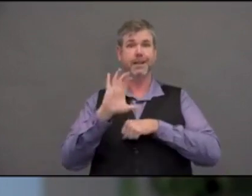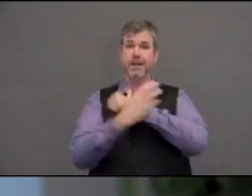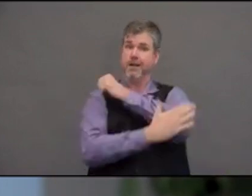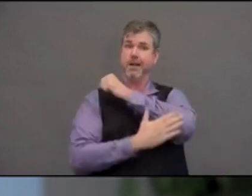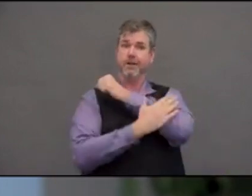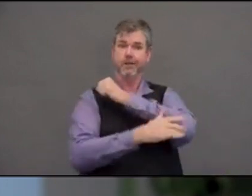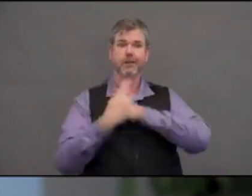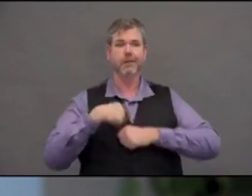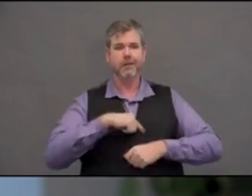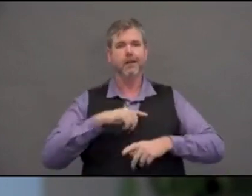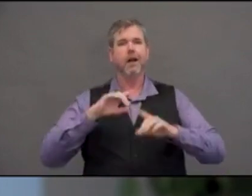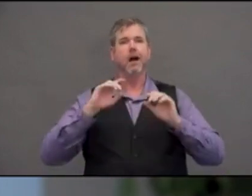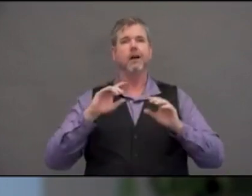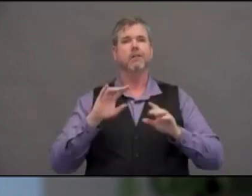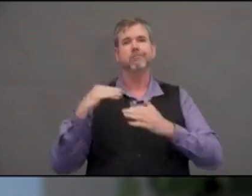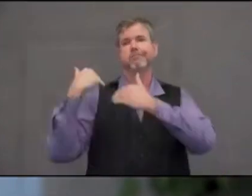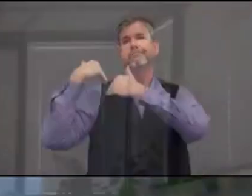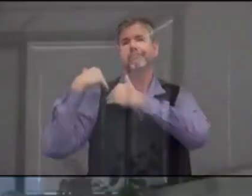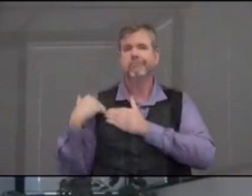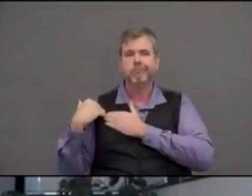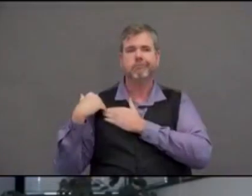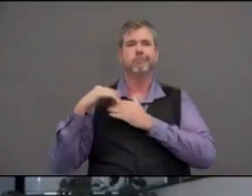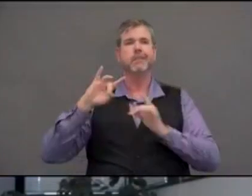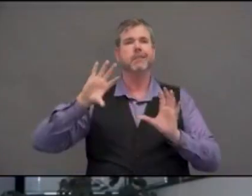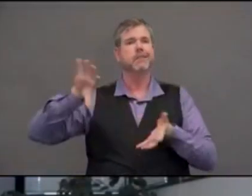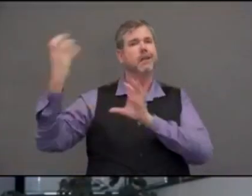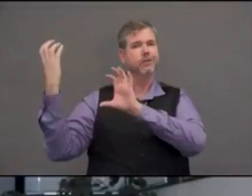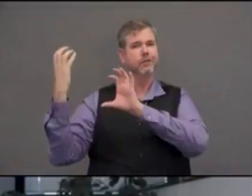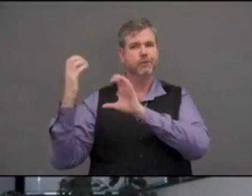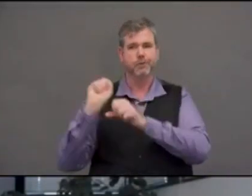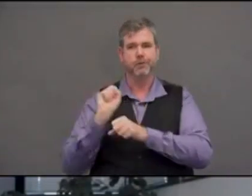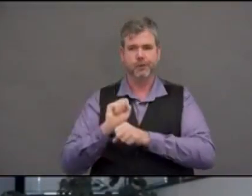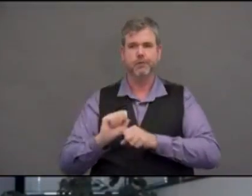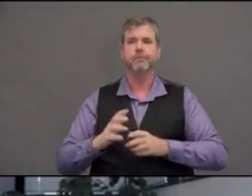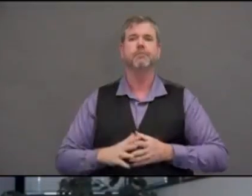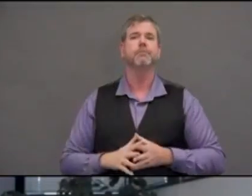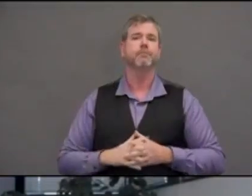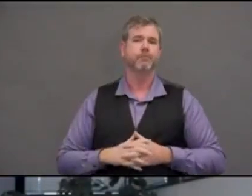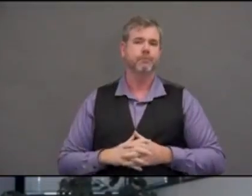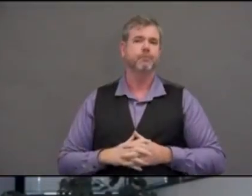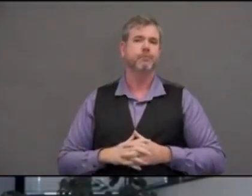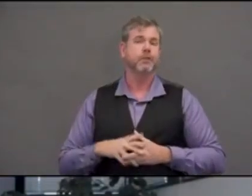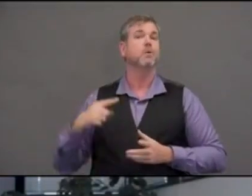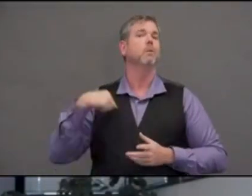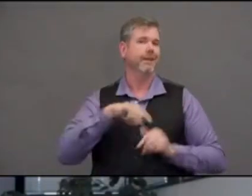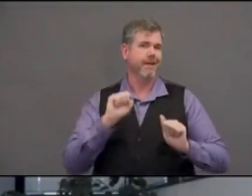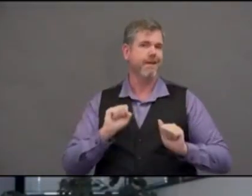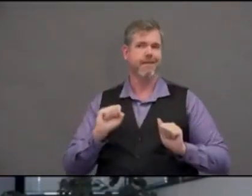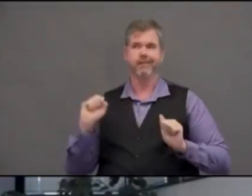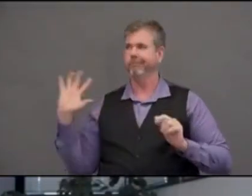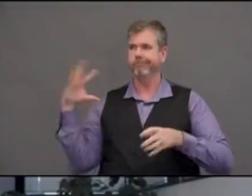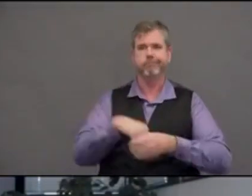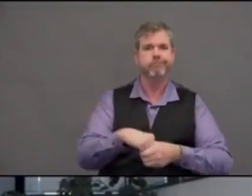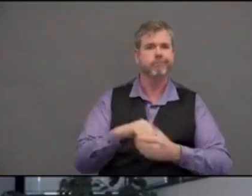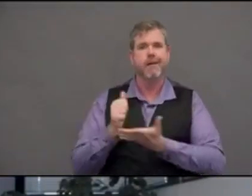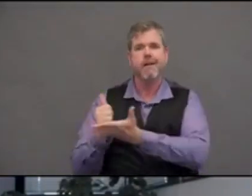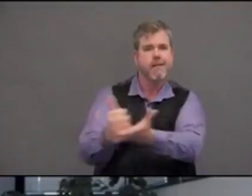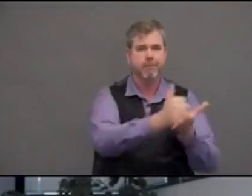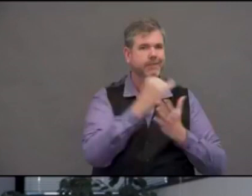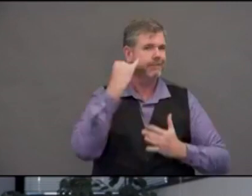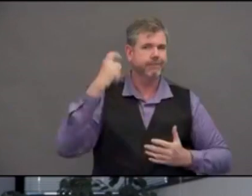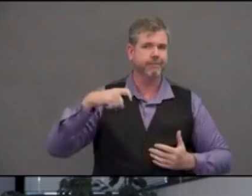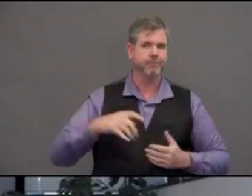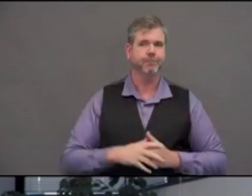mobilize persons where they're needed. Great to hear. I wanted to let everybody know that on our data dashboard site, we